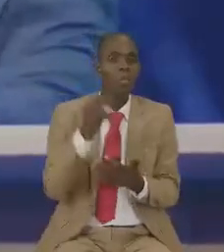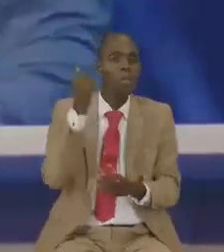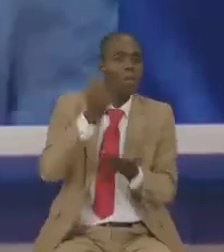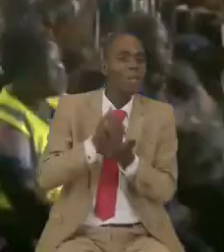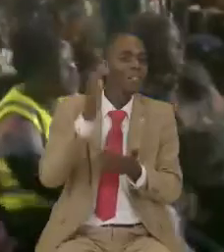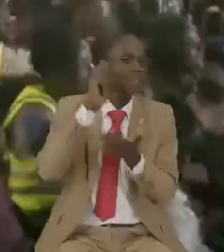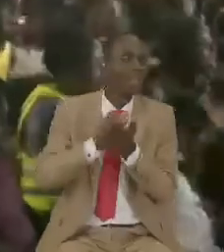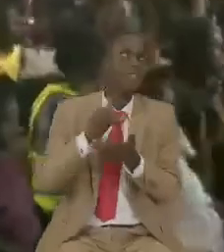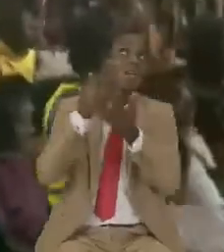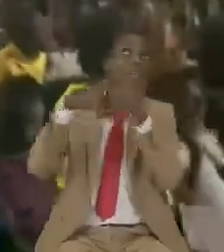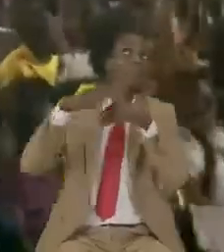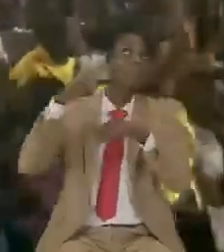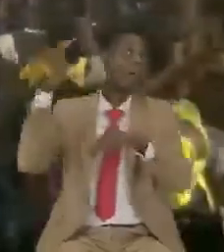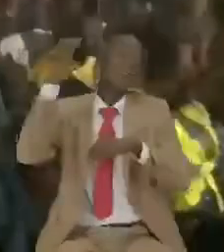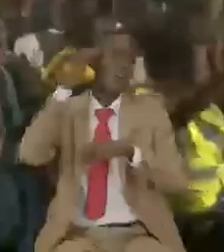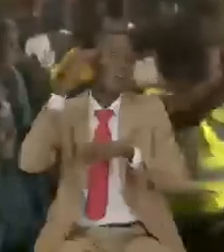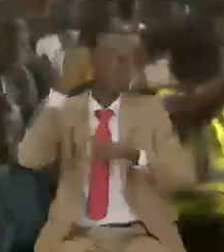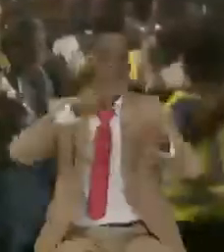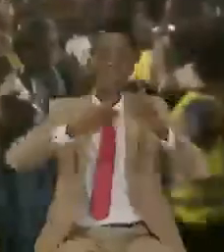heaven.